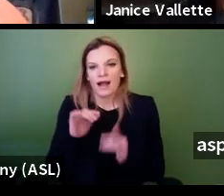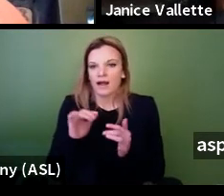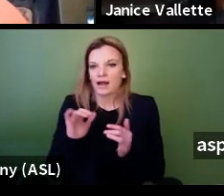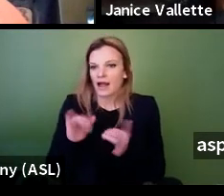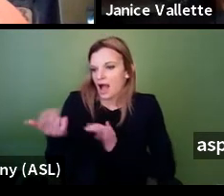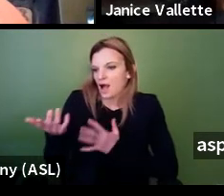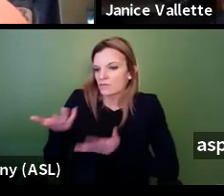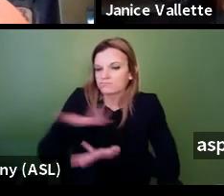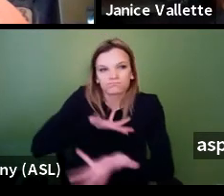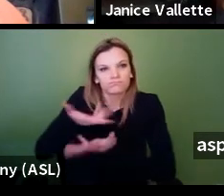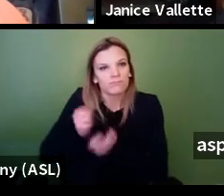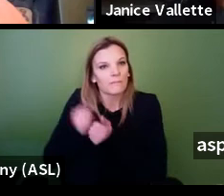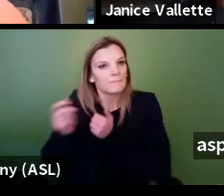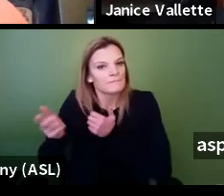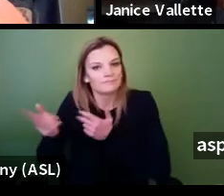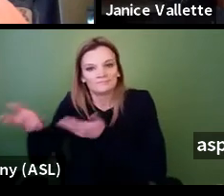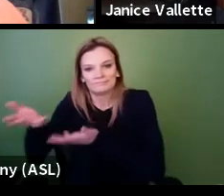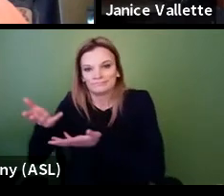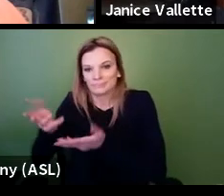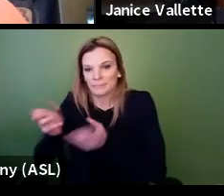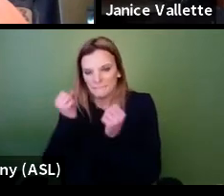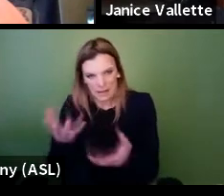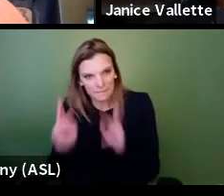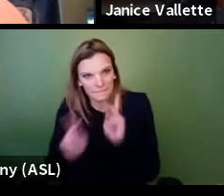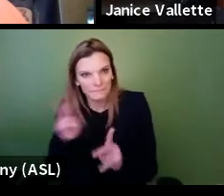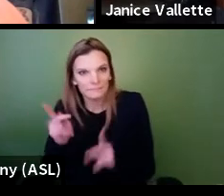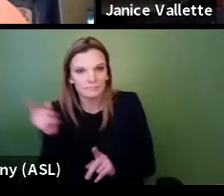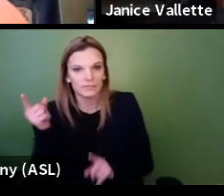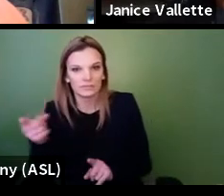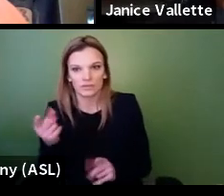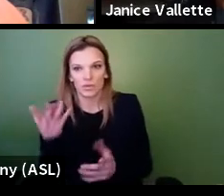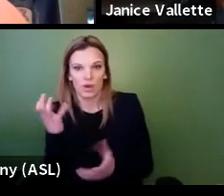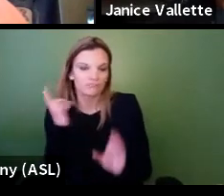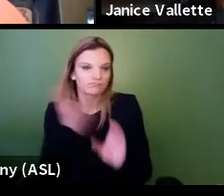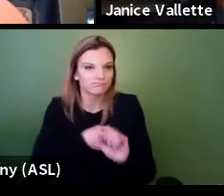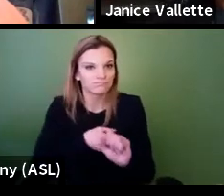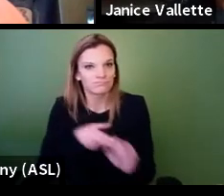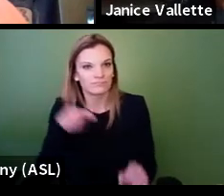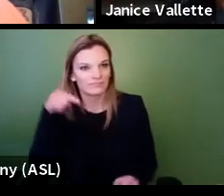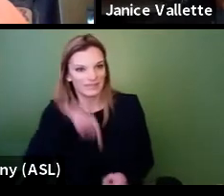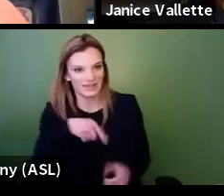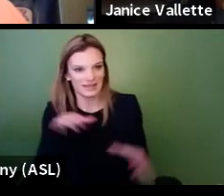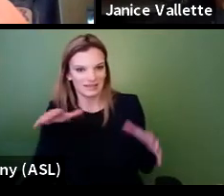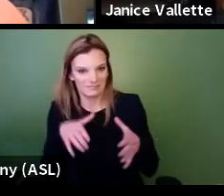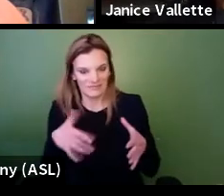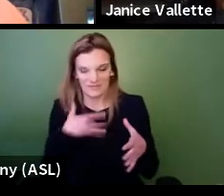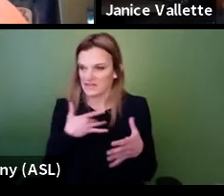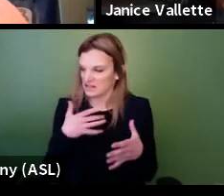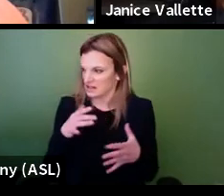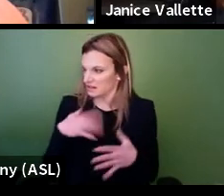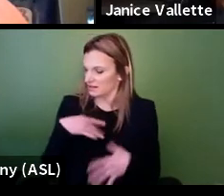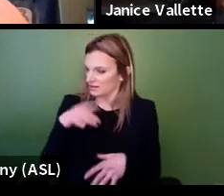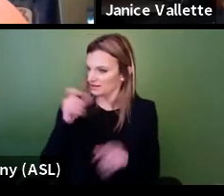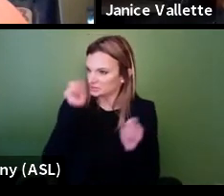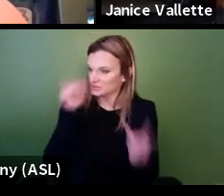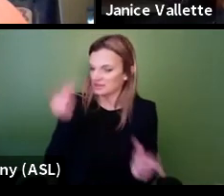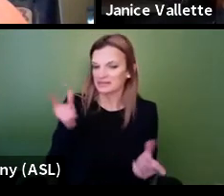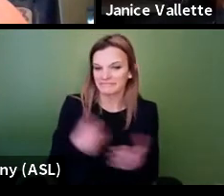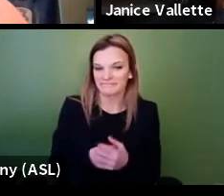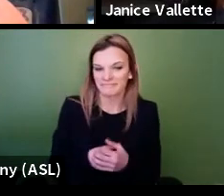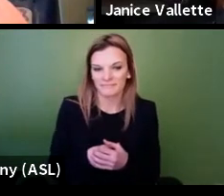and just the interest of how many people wanted to be a part of this, and all the people that